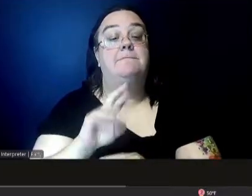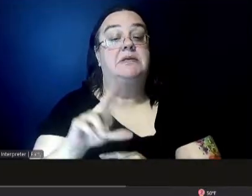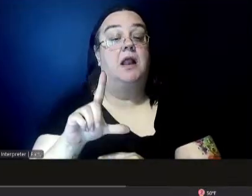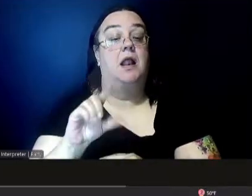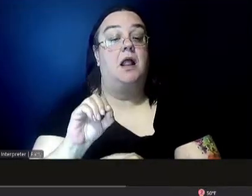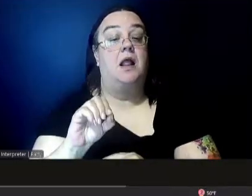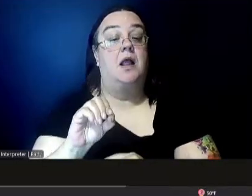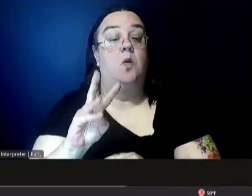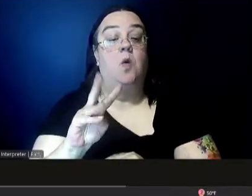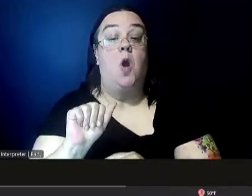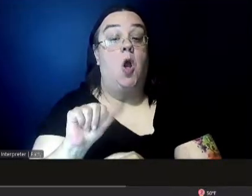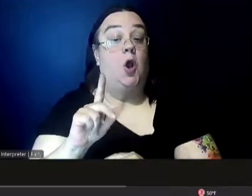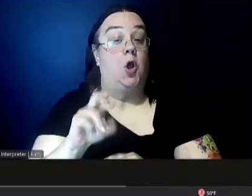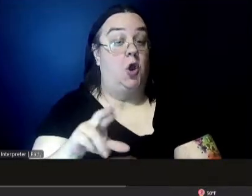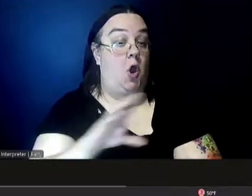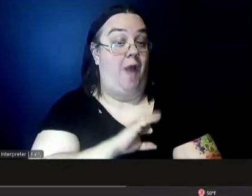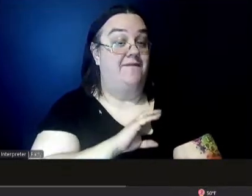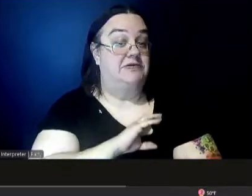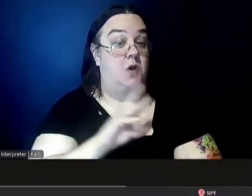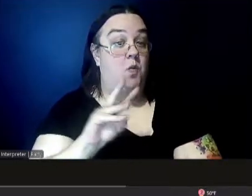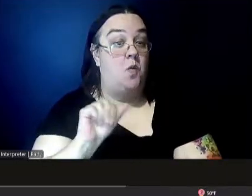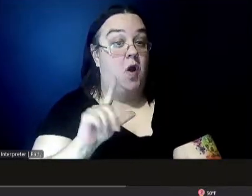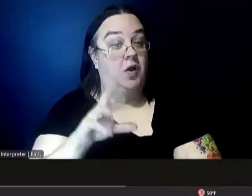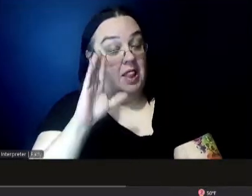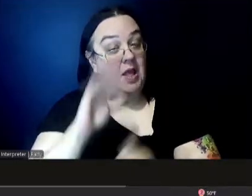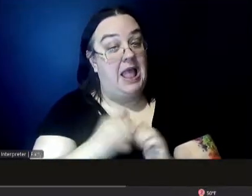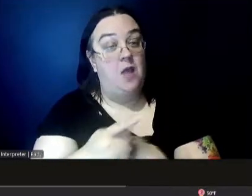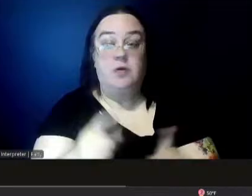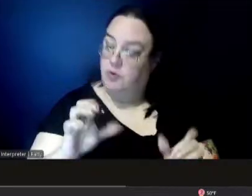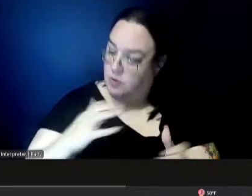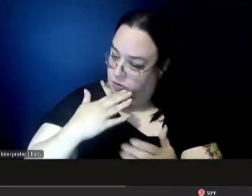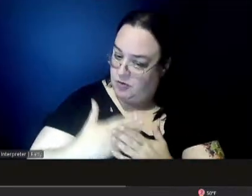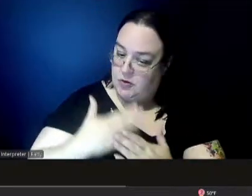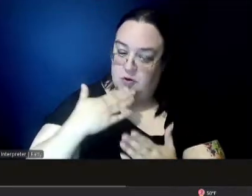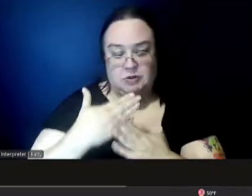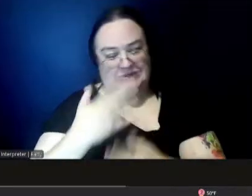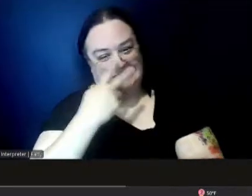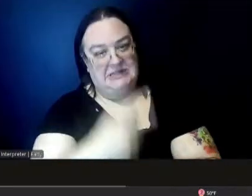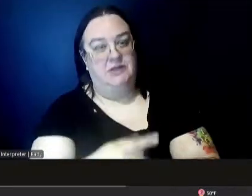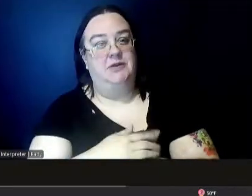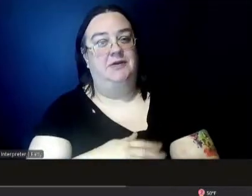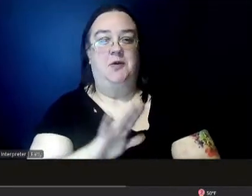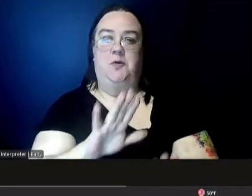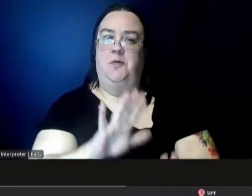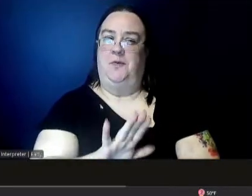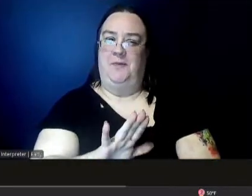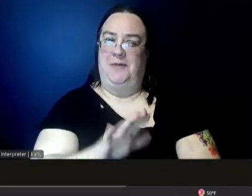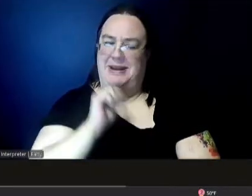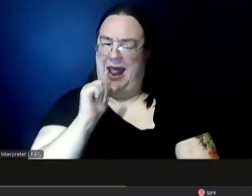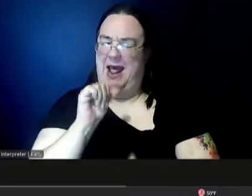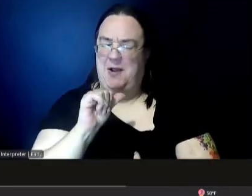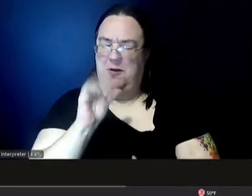Walker. How are you? Good, good, Good good. to see you. Relax, it's not going to be hard.